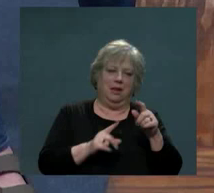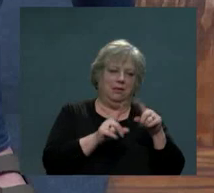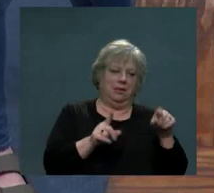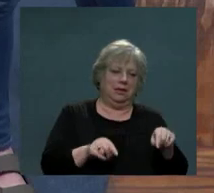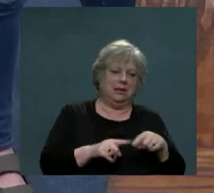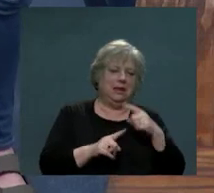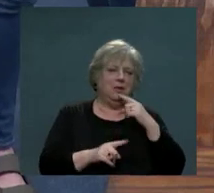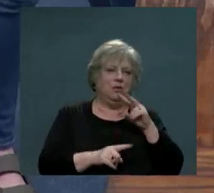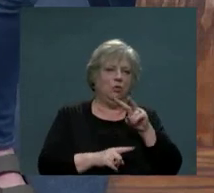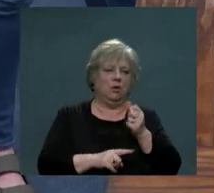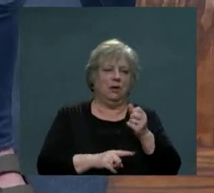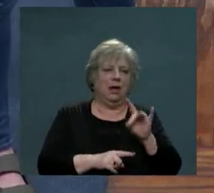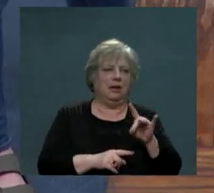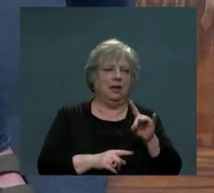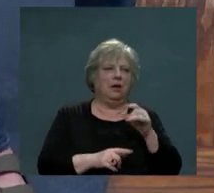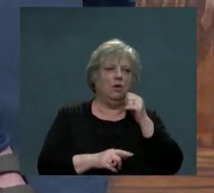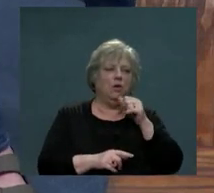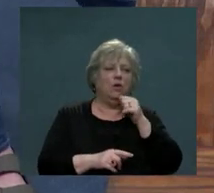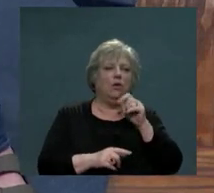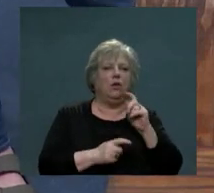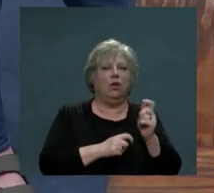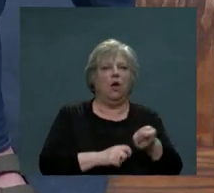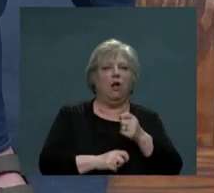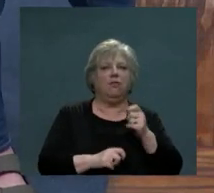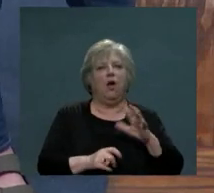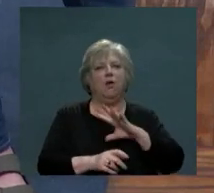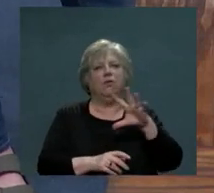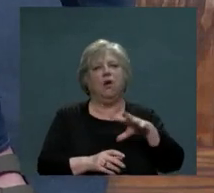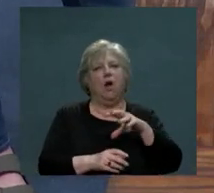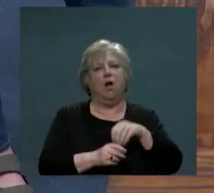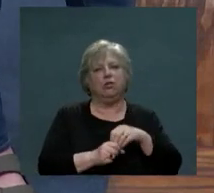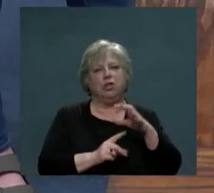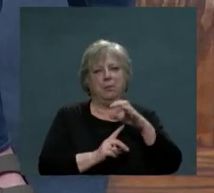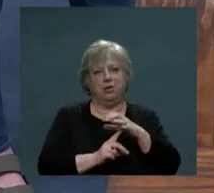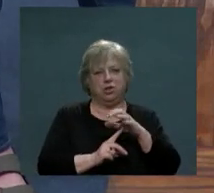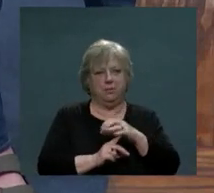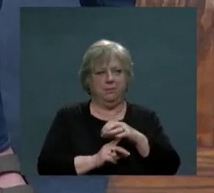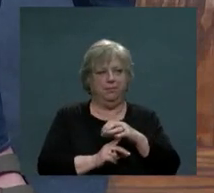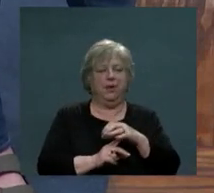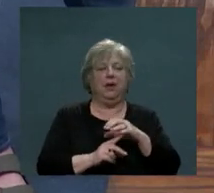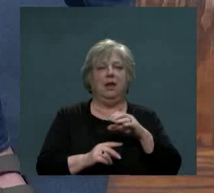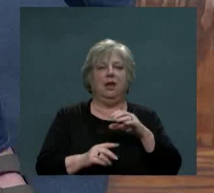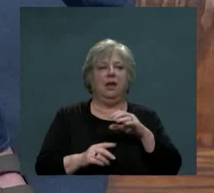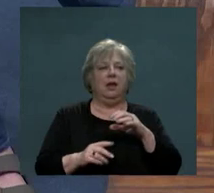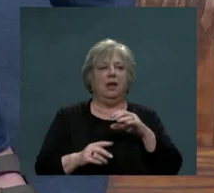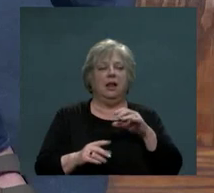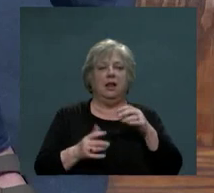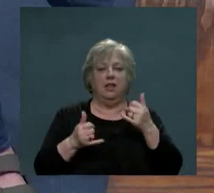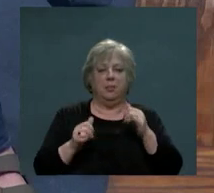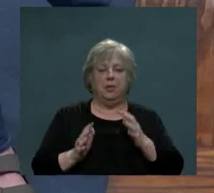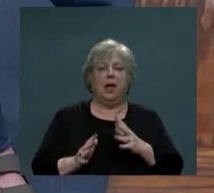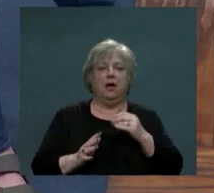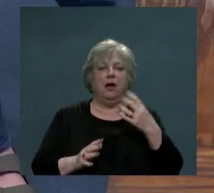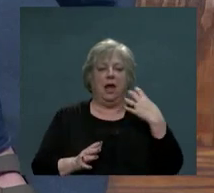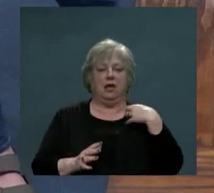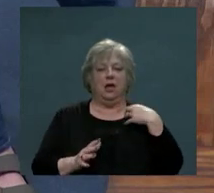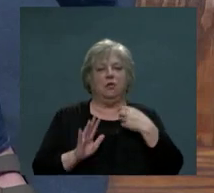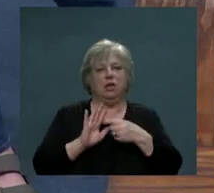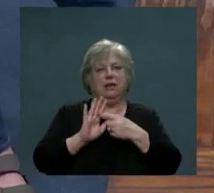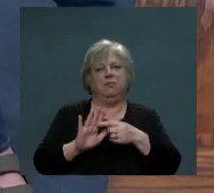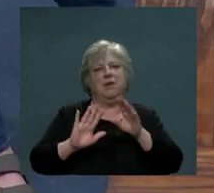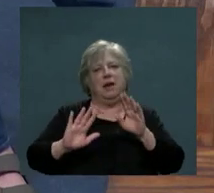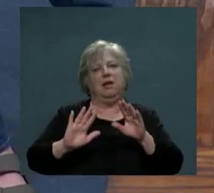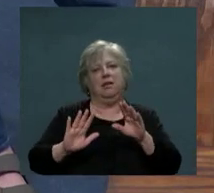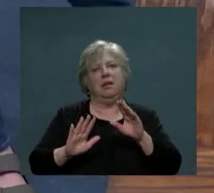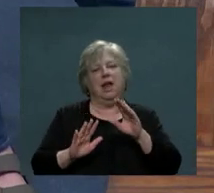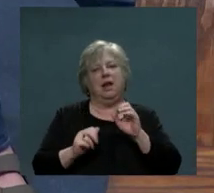the 2018 Girls Golf Overall State Championship. In the quest for the championship, the player and coach exemplified